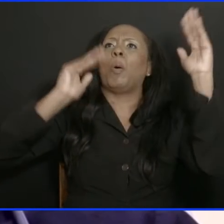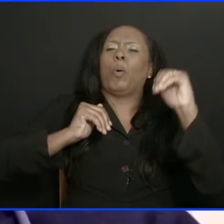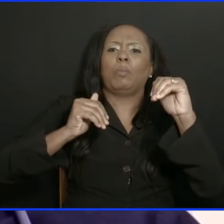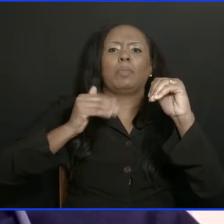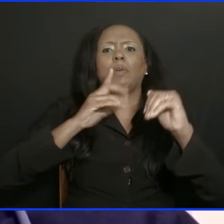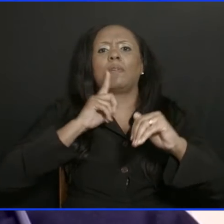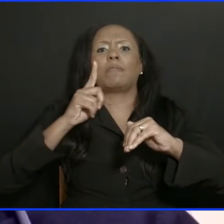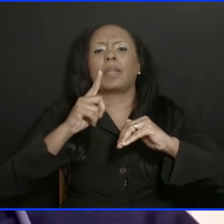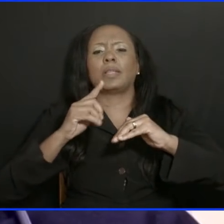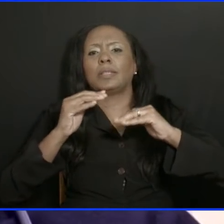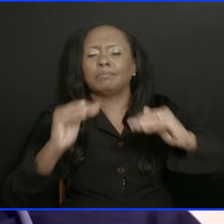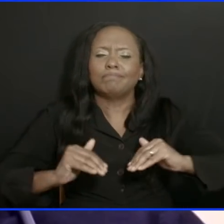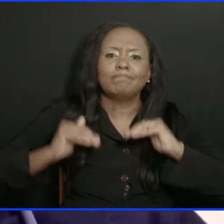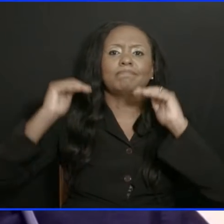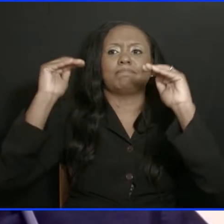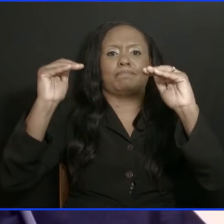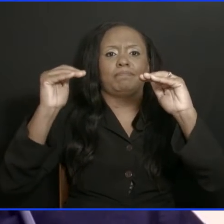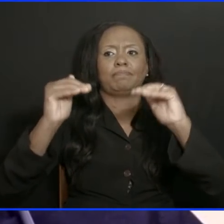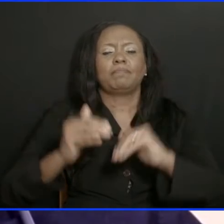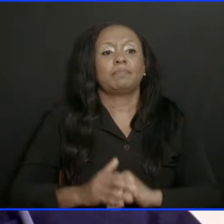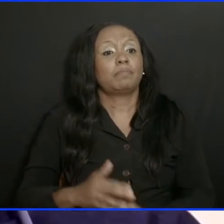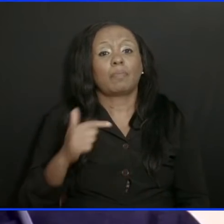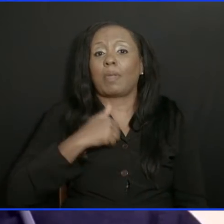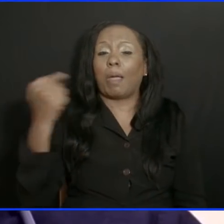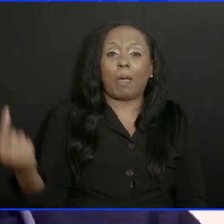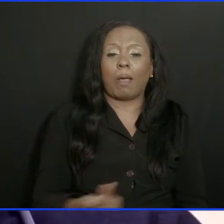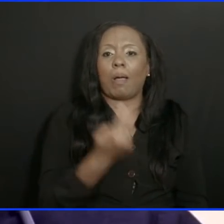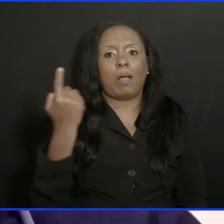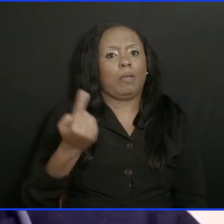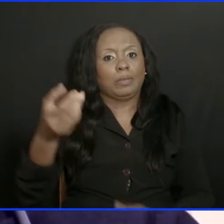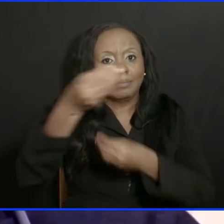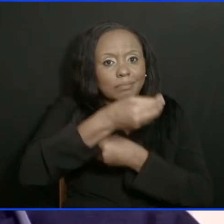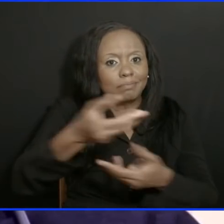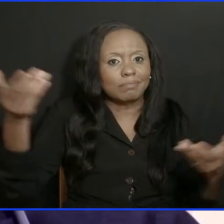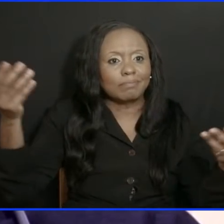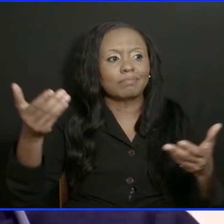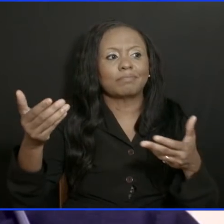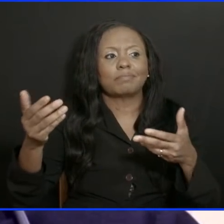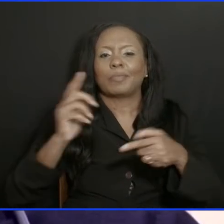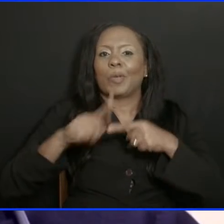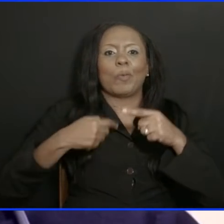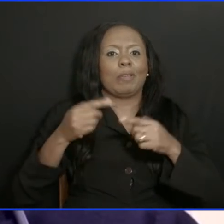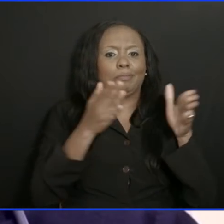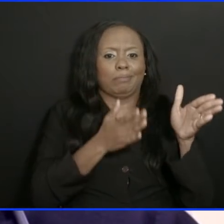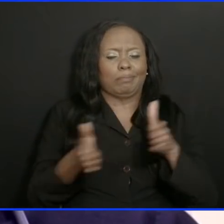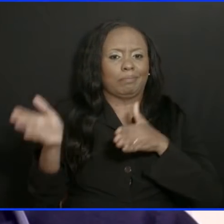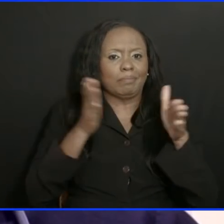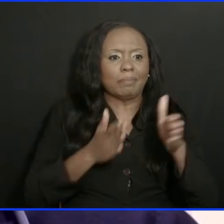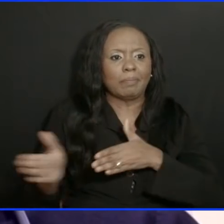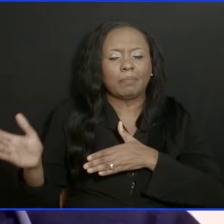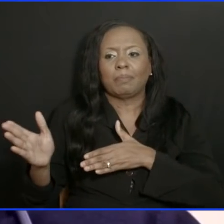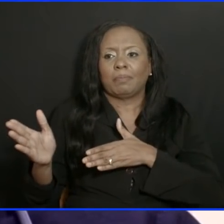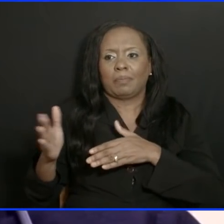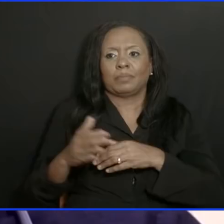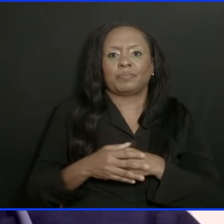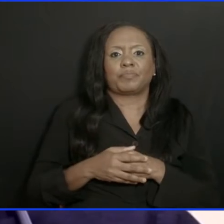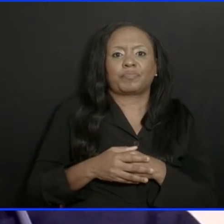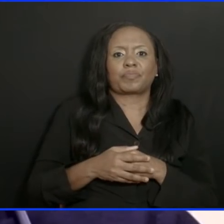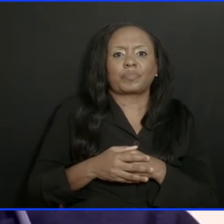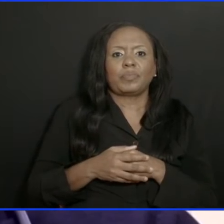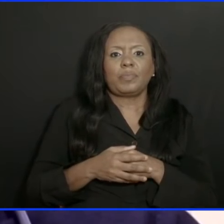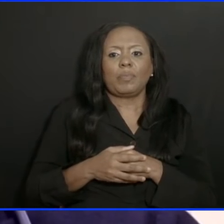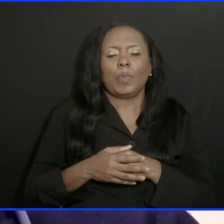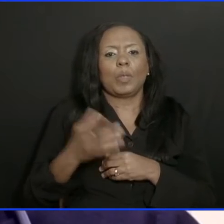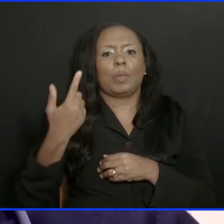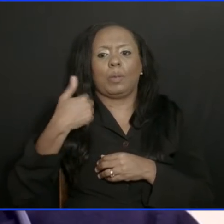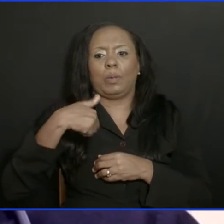challenges. And I've always told the general public, as we prepare, certainly are in preparation phase and in active